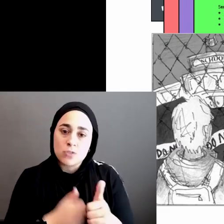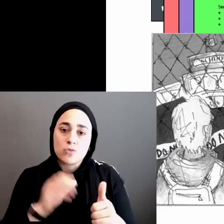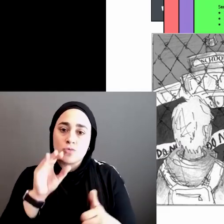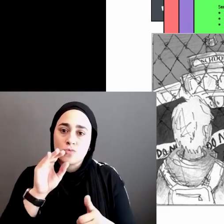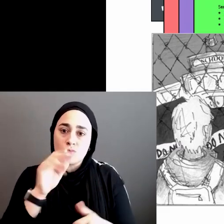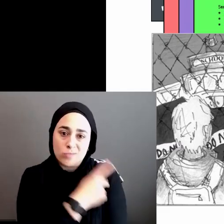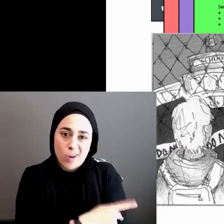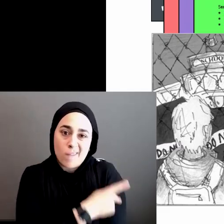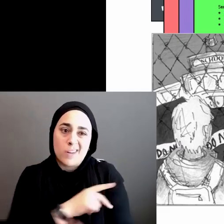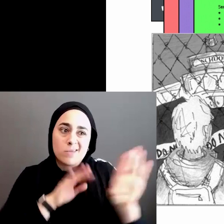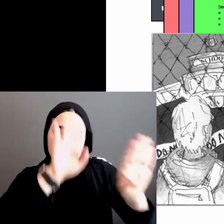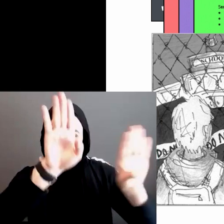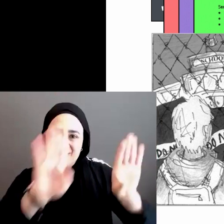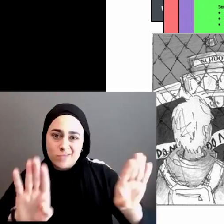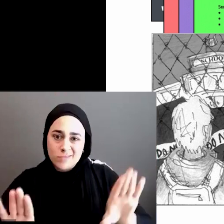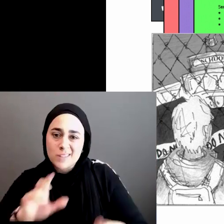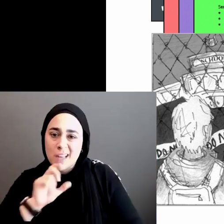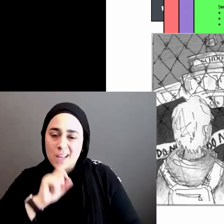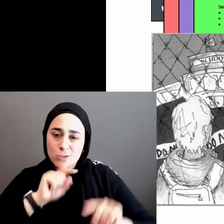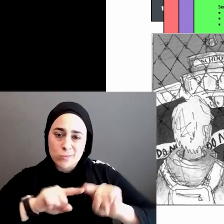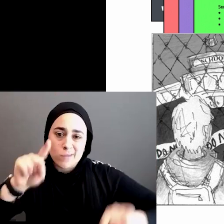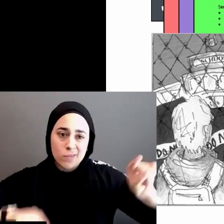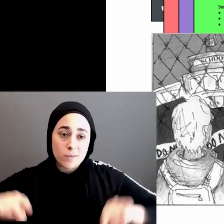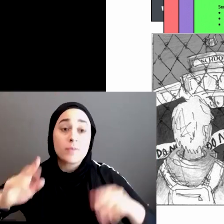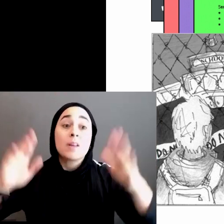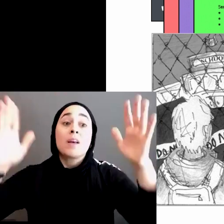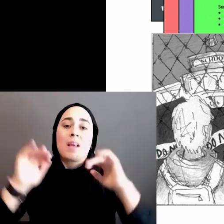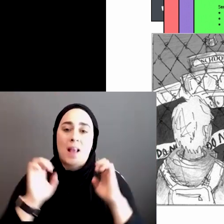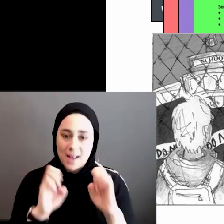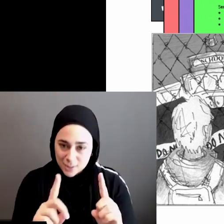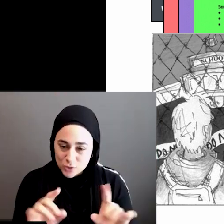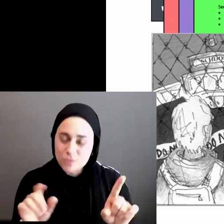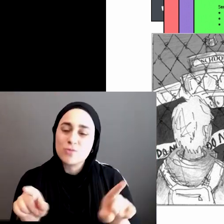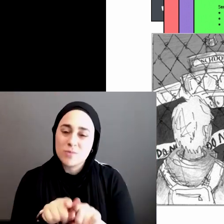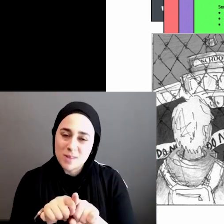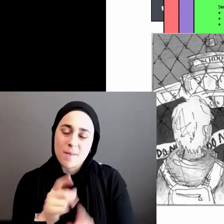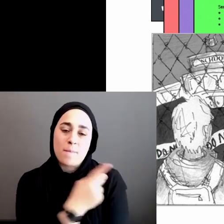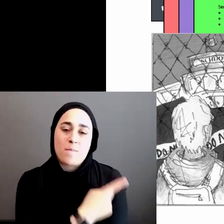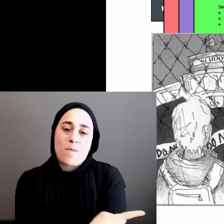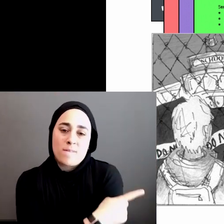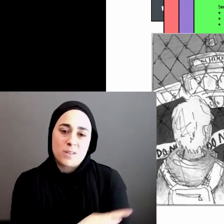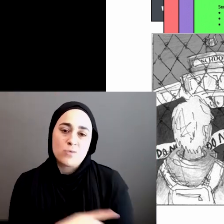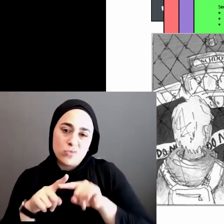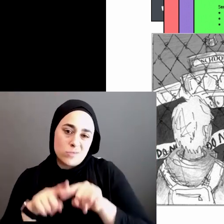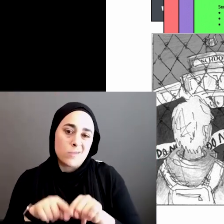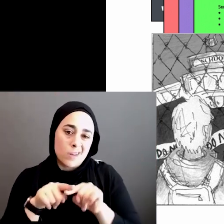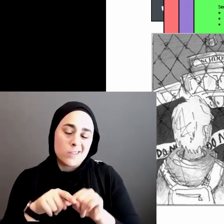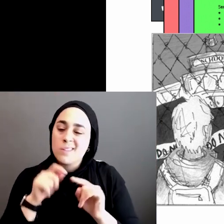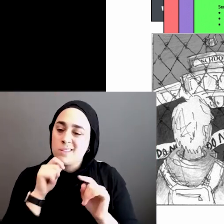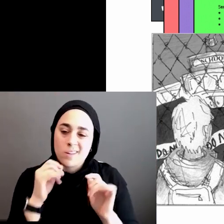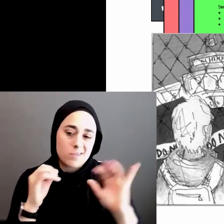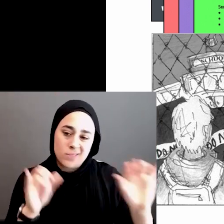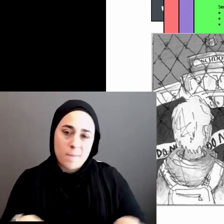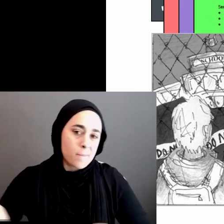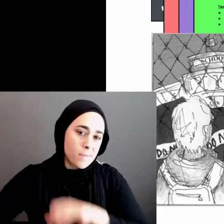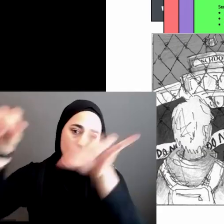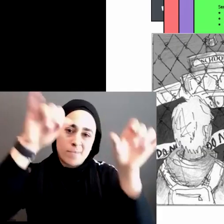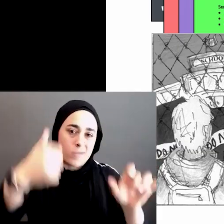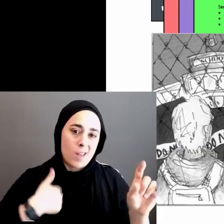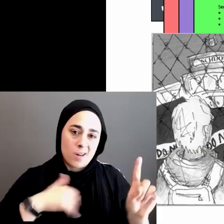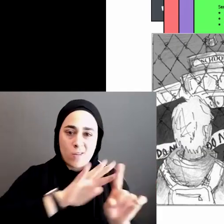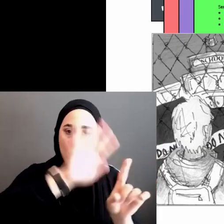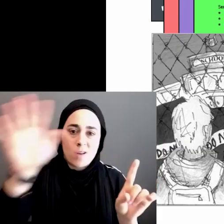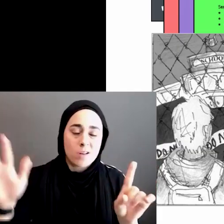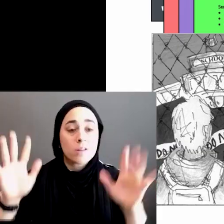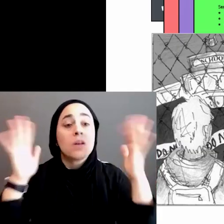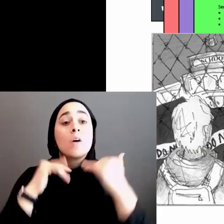Education, again, is provincial. So what happens here may not be happening in Quebec or Alberta or another province. So at what age does a